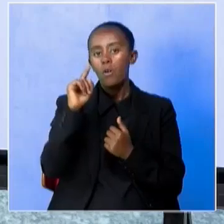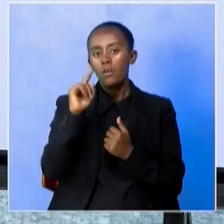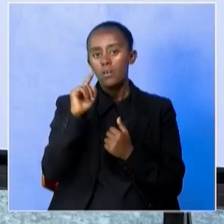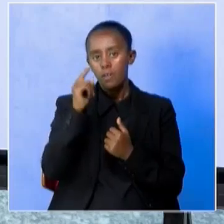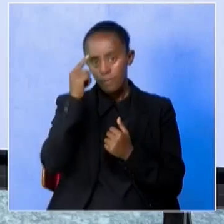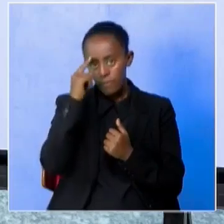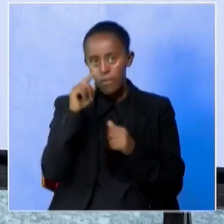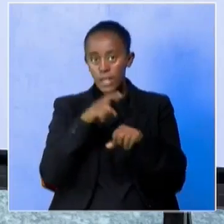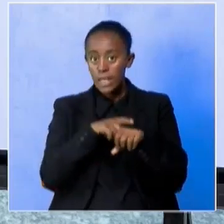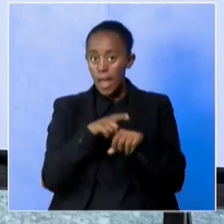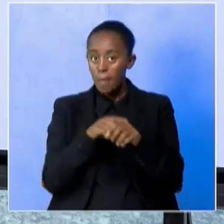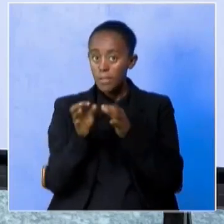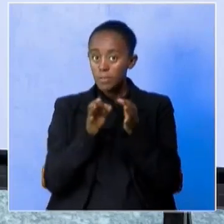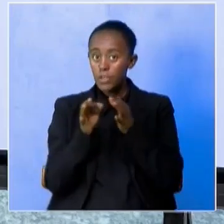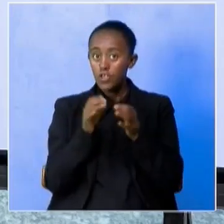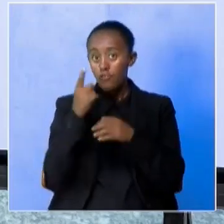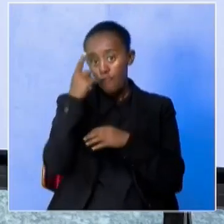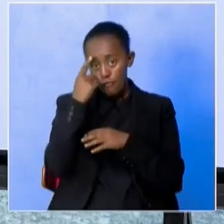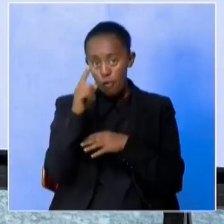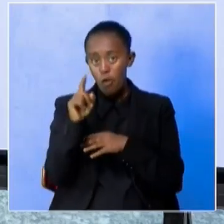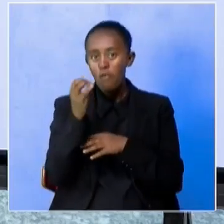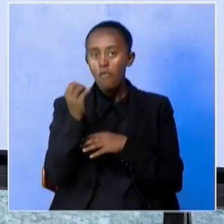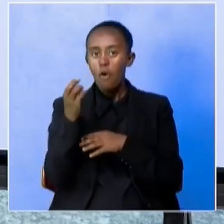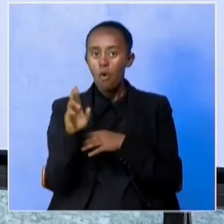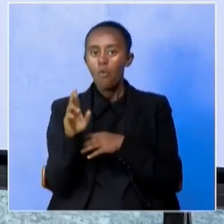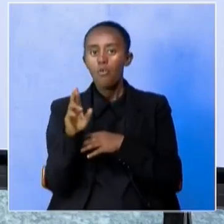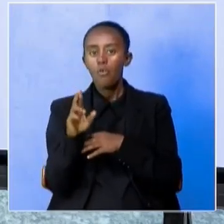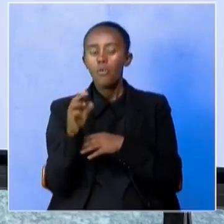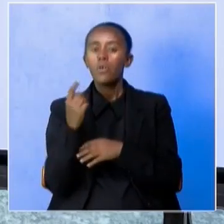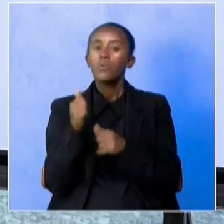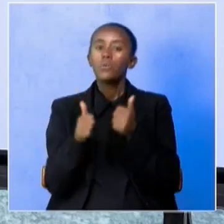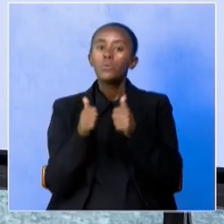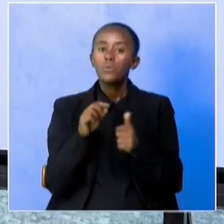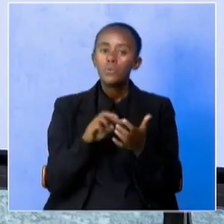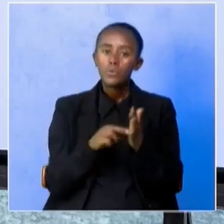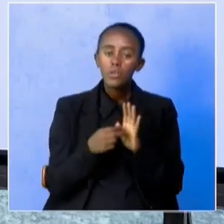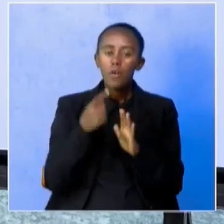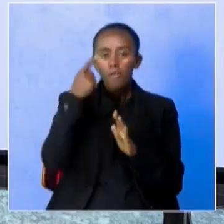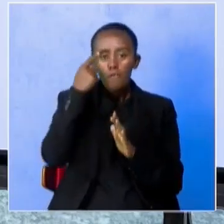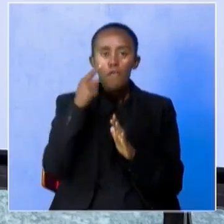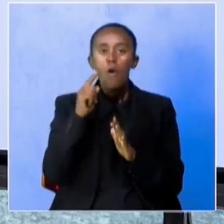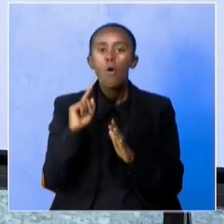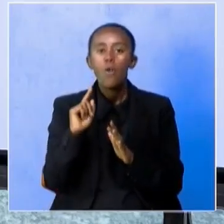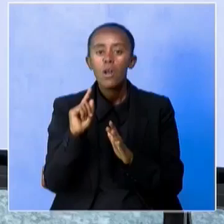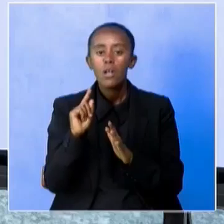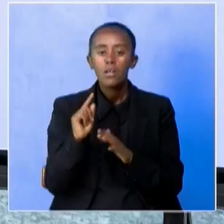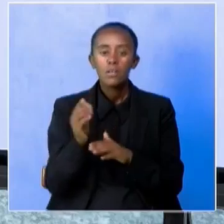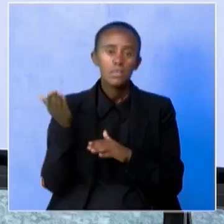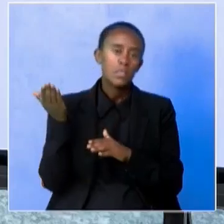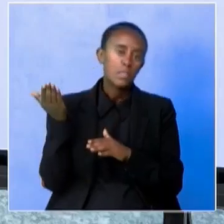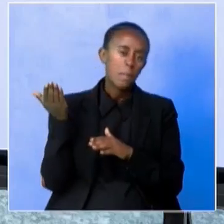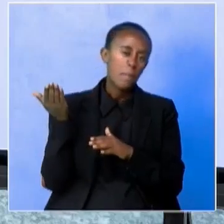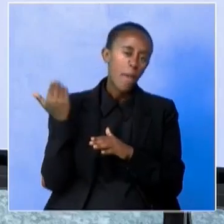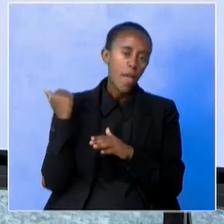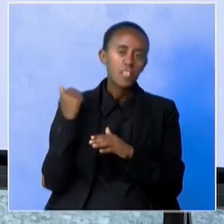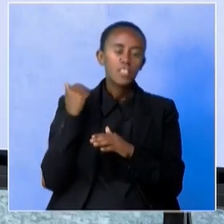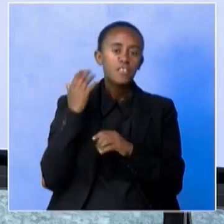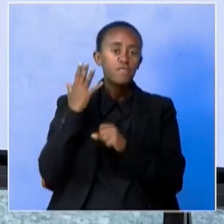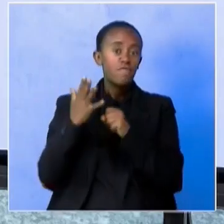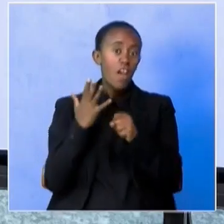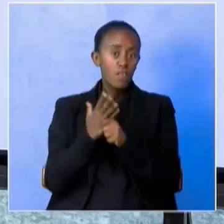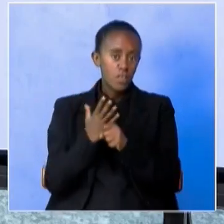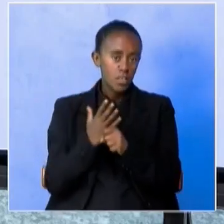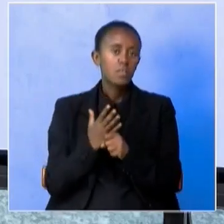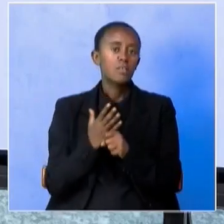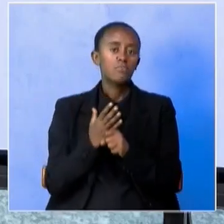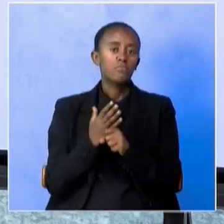the time expression here, the common time expression, which is for what? the past 5 years. Even though the